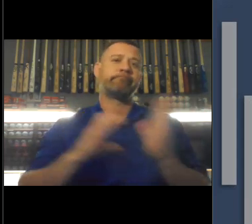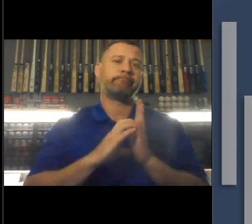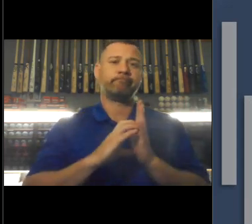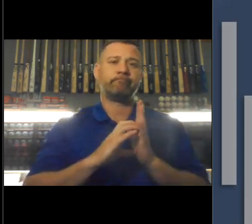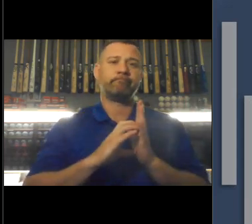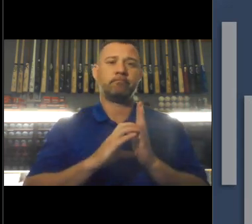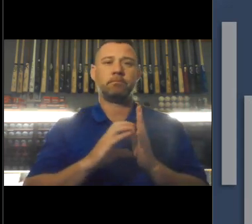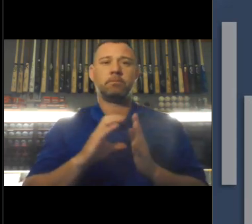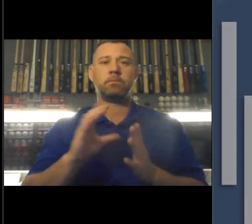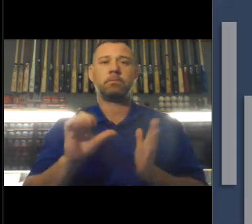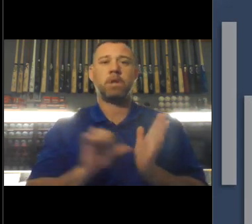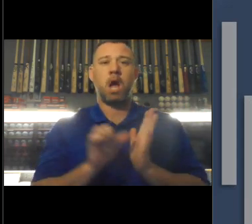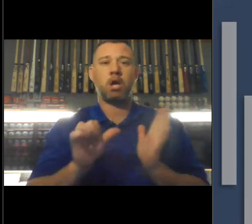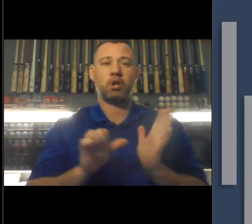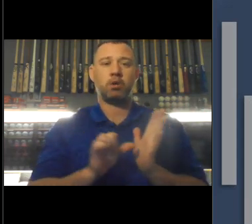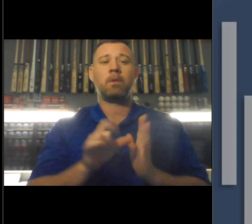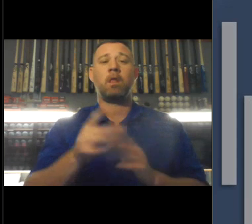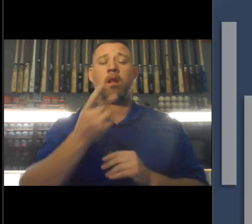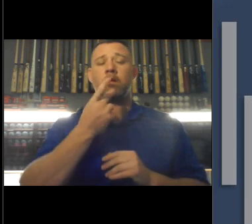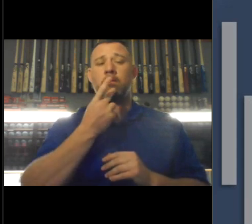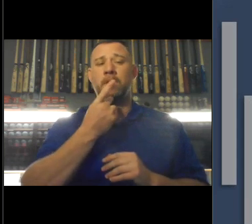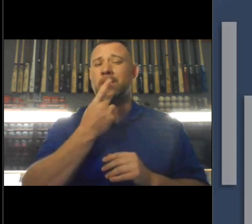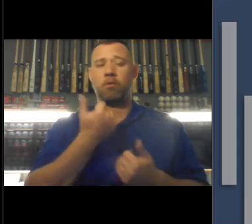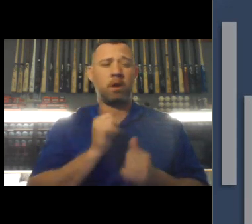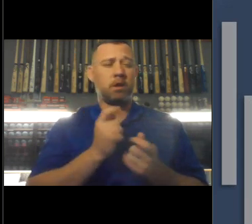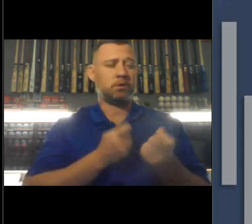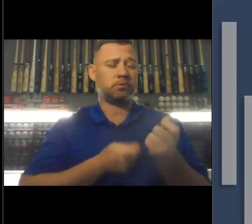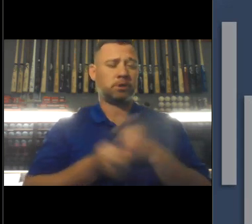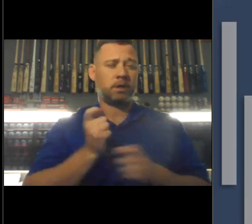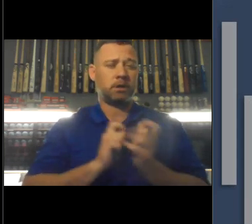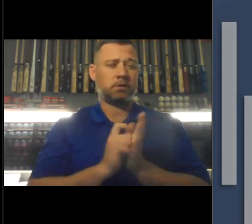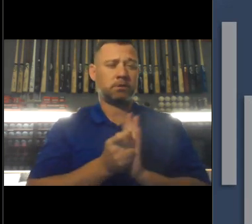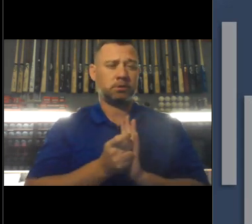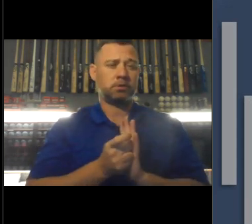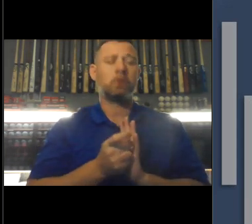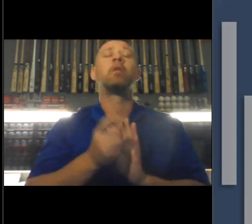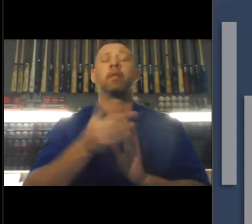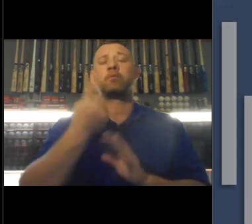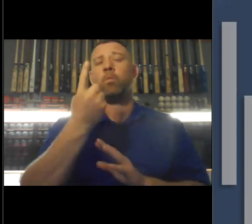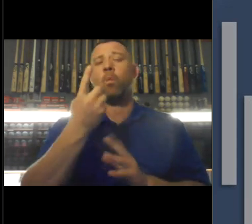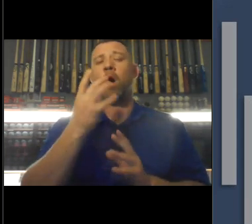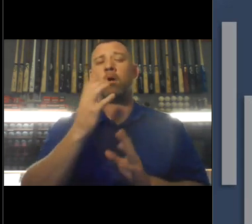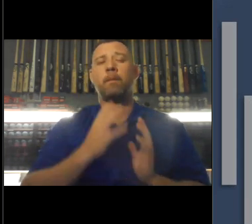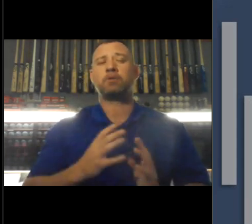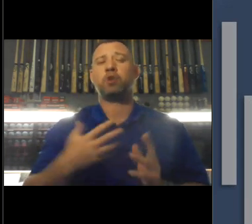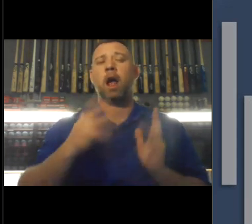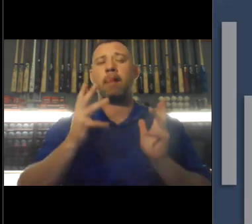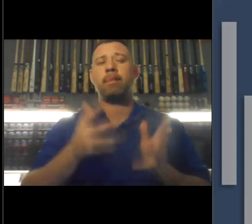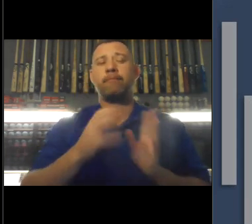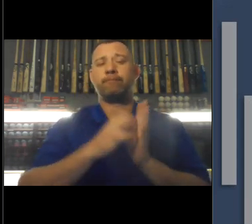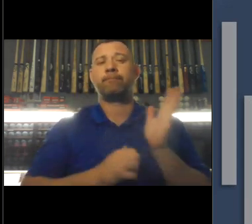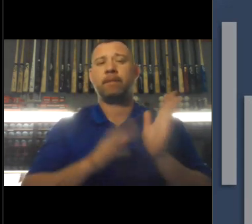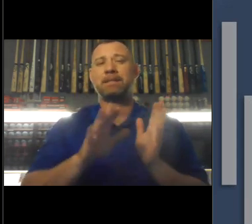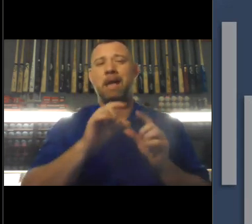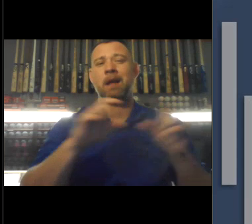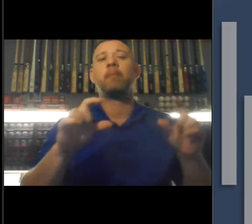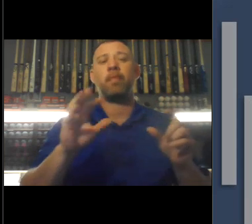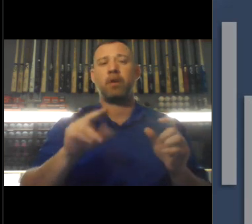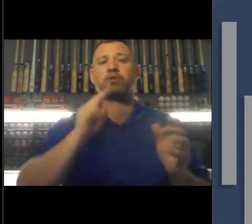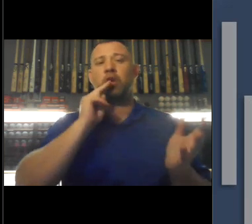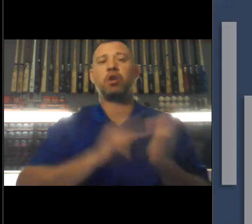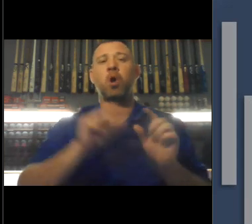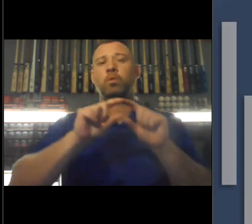item. Any substantive changes or you just want? So there was one commissioner, I managed to leave some of his items off there. There's a note at the header of that pink item